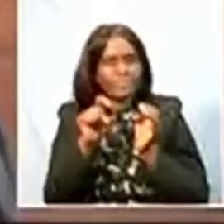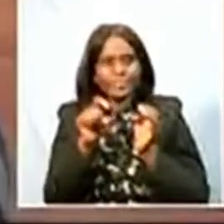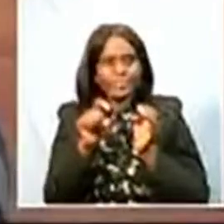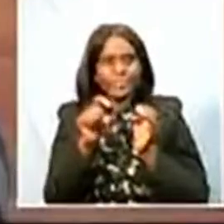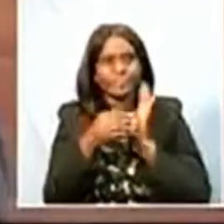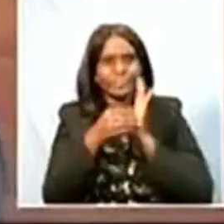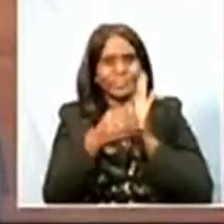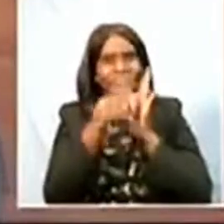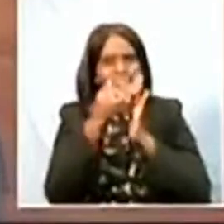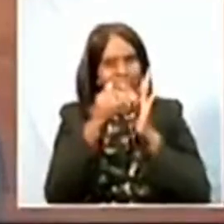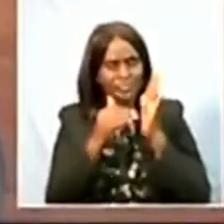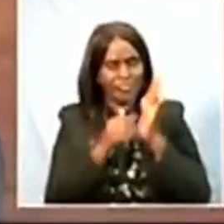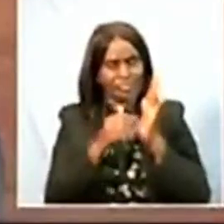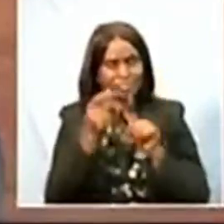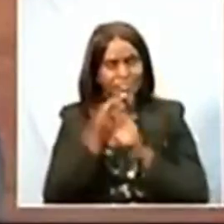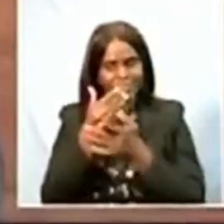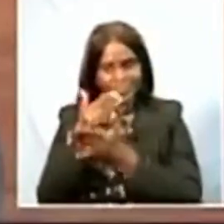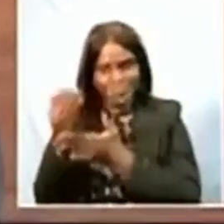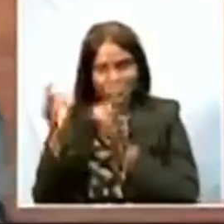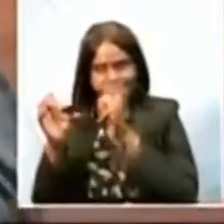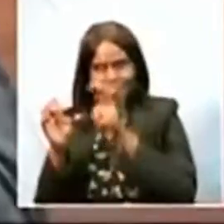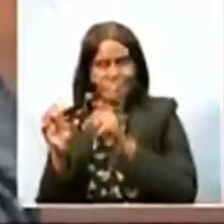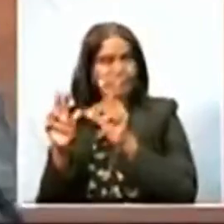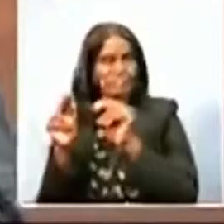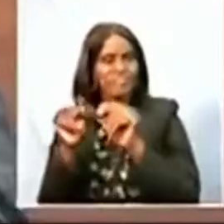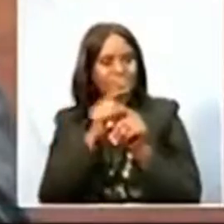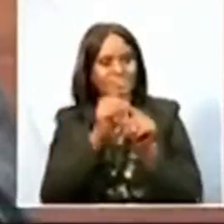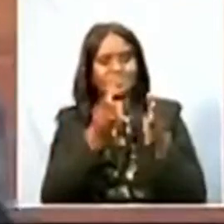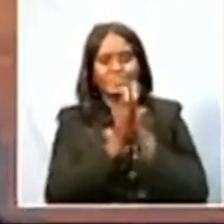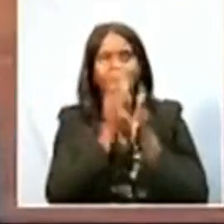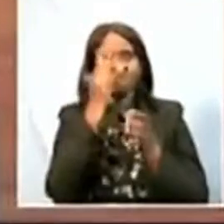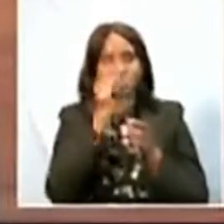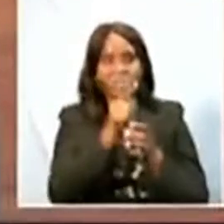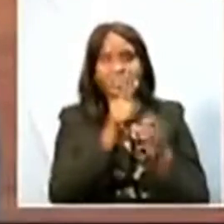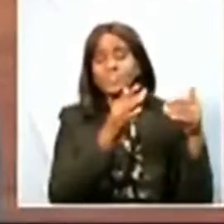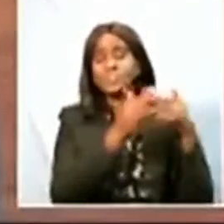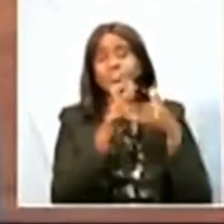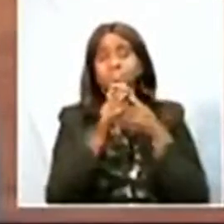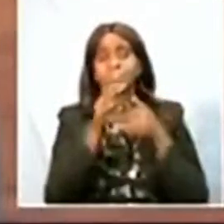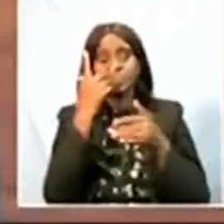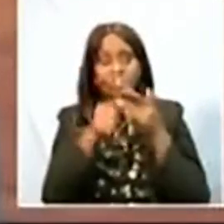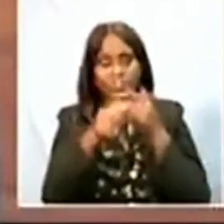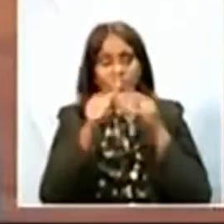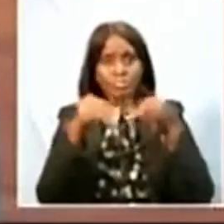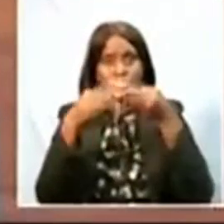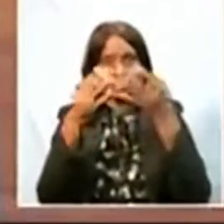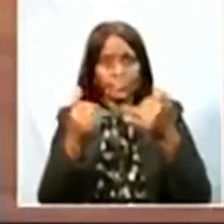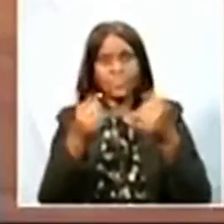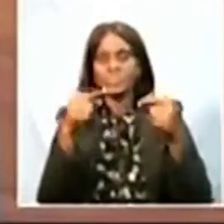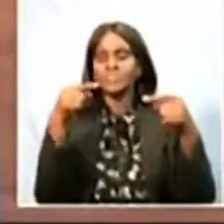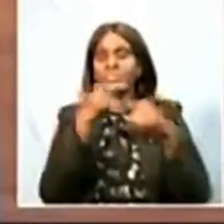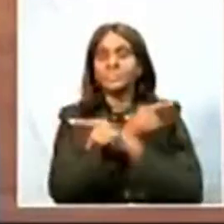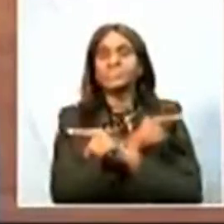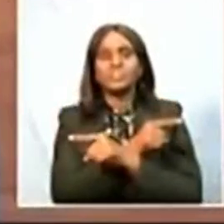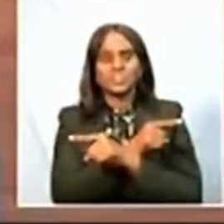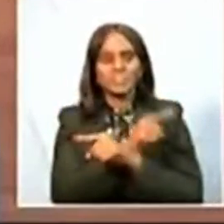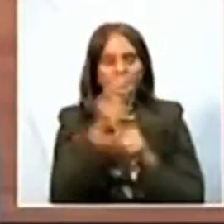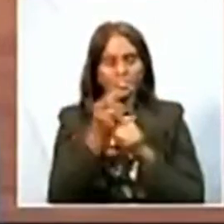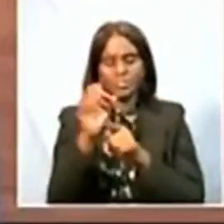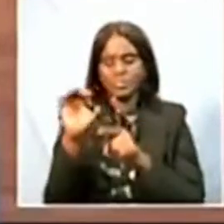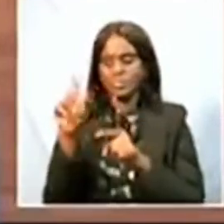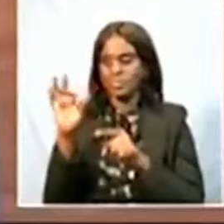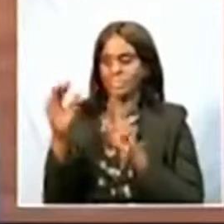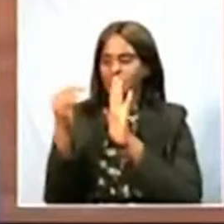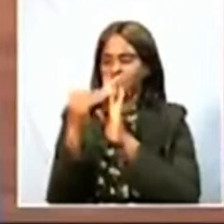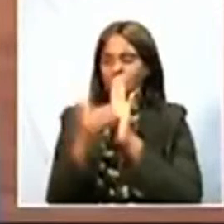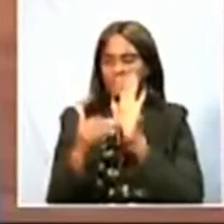the guidelines from the procurement committee. He is asking you against what you have been given from CDF